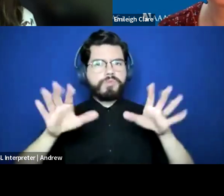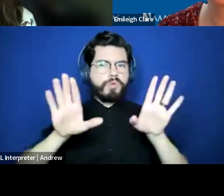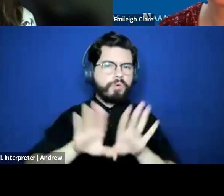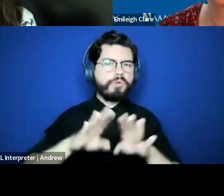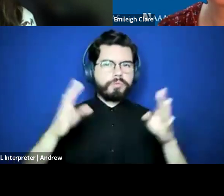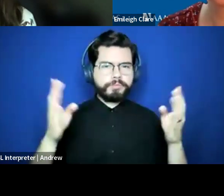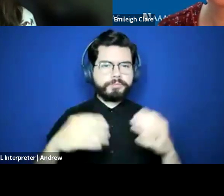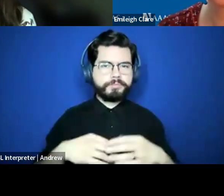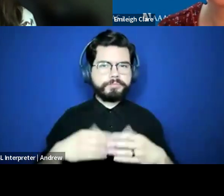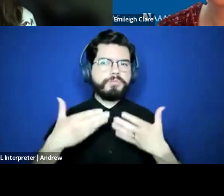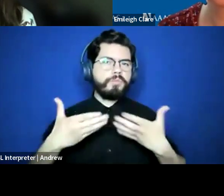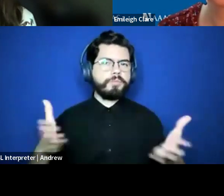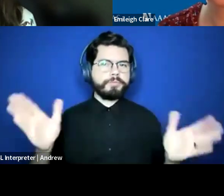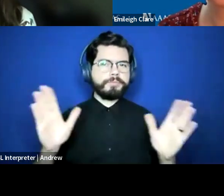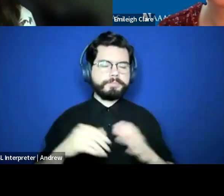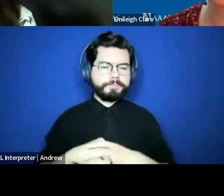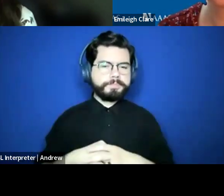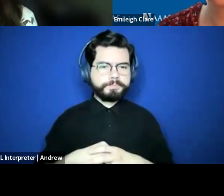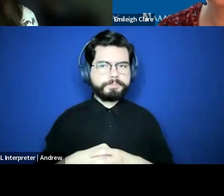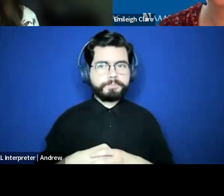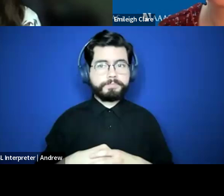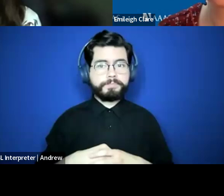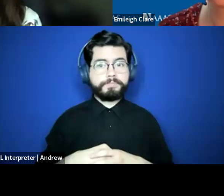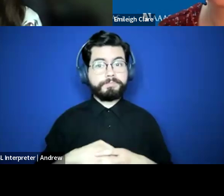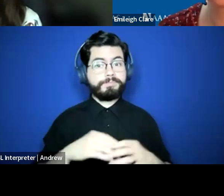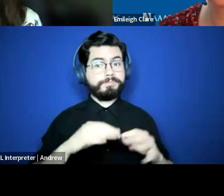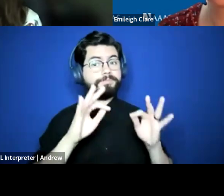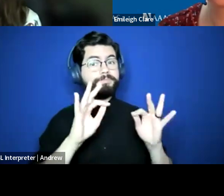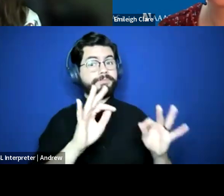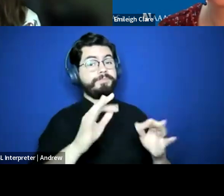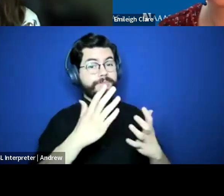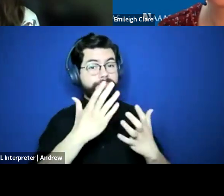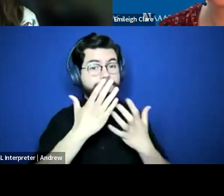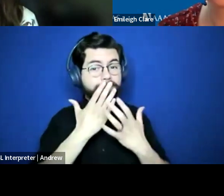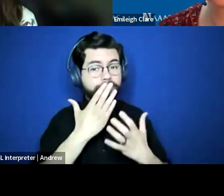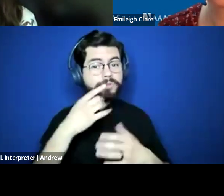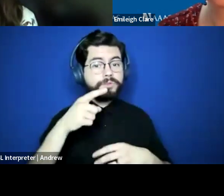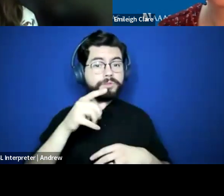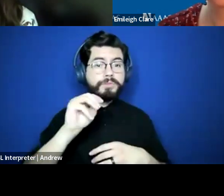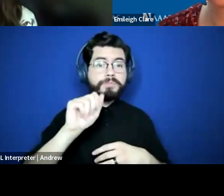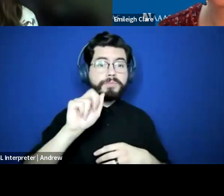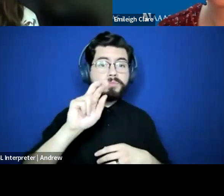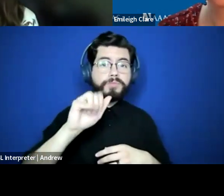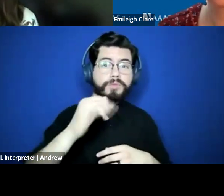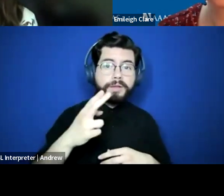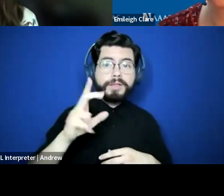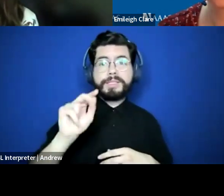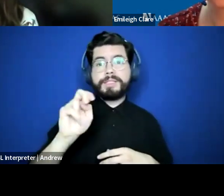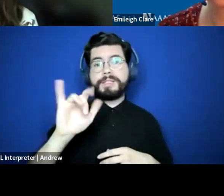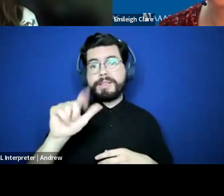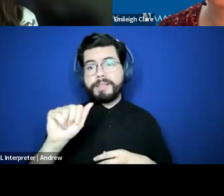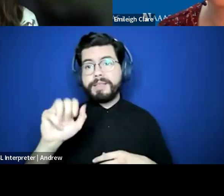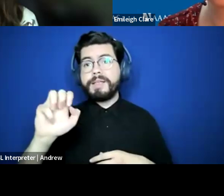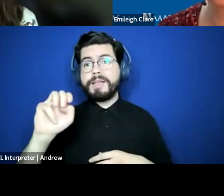And that is fantastic advice for us to wrap up this discussion on. Thank you so much to Mariah, Daniela, and Emileigh for joining